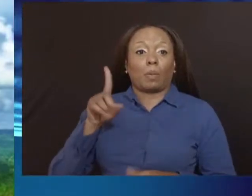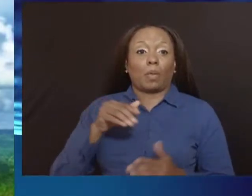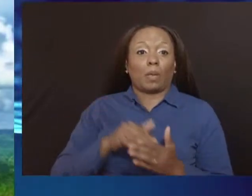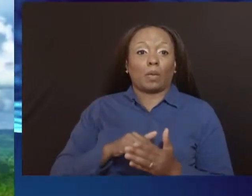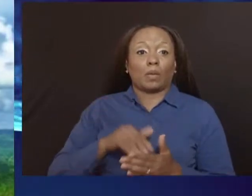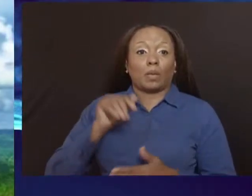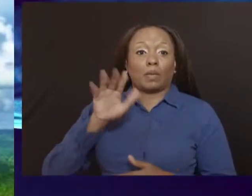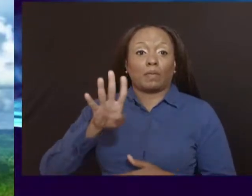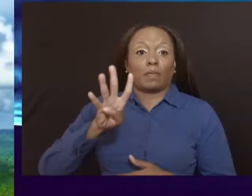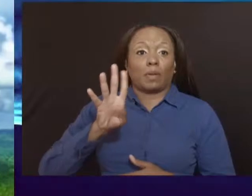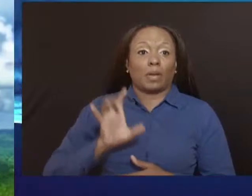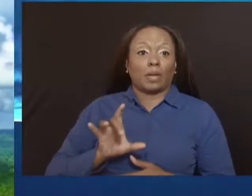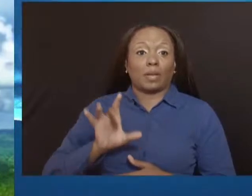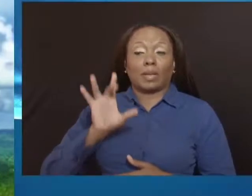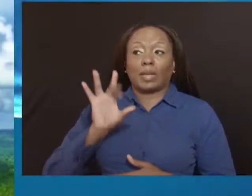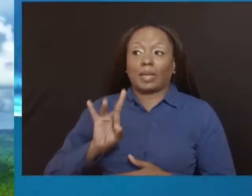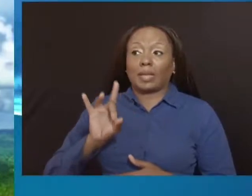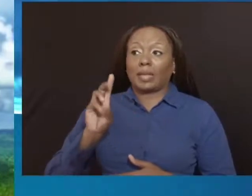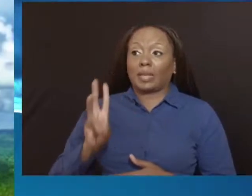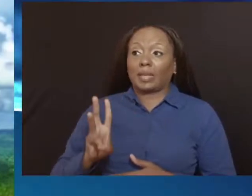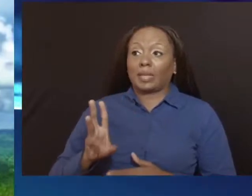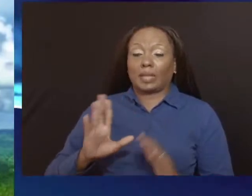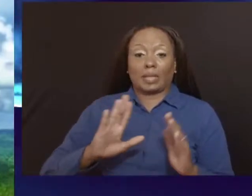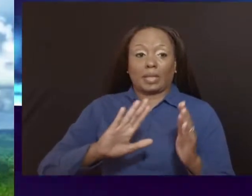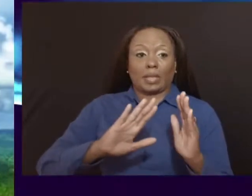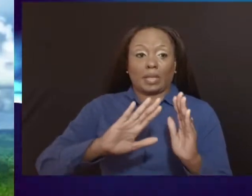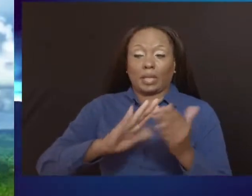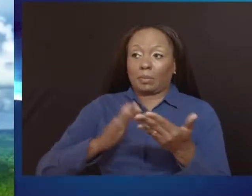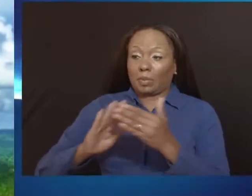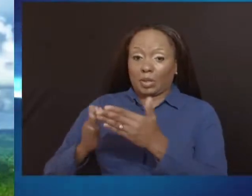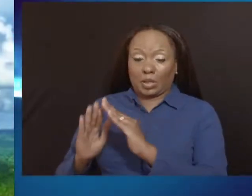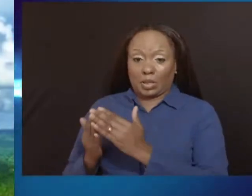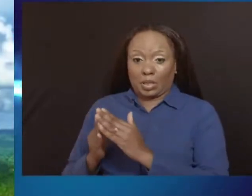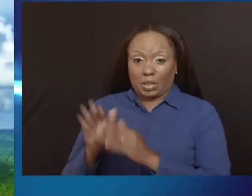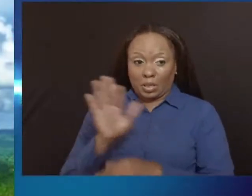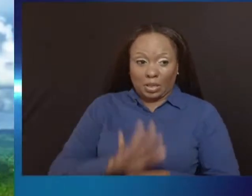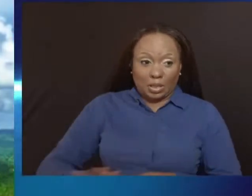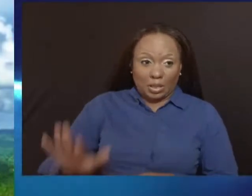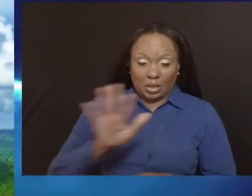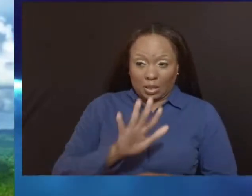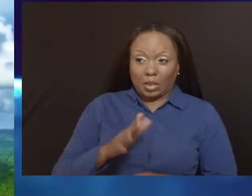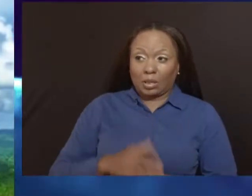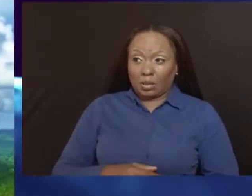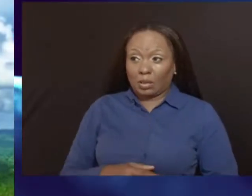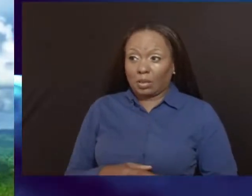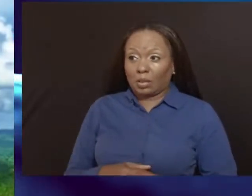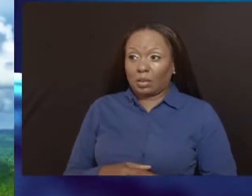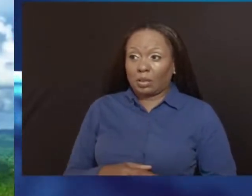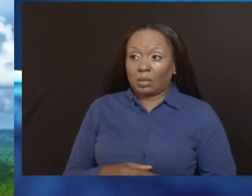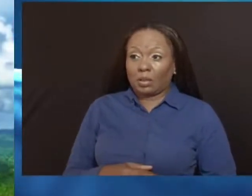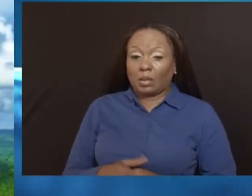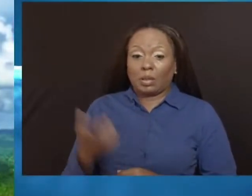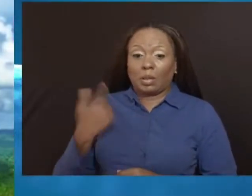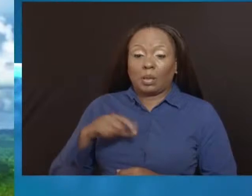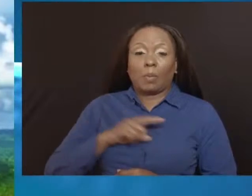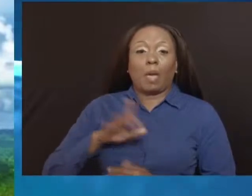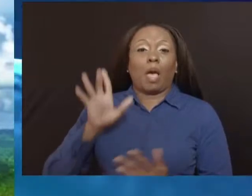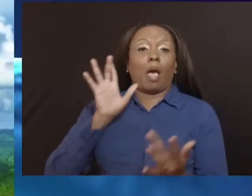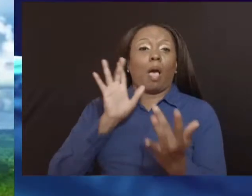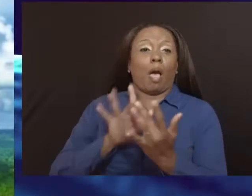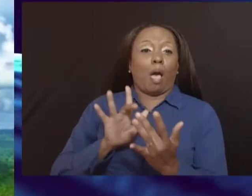1,486 persons in community, of which we have made at least first